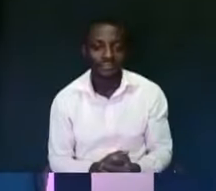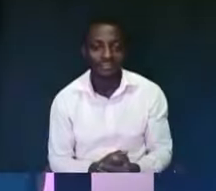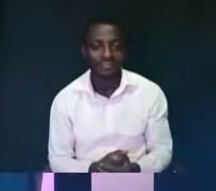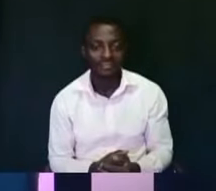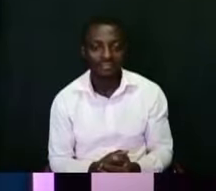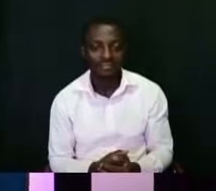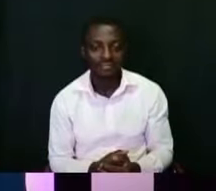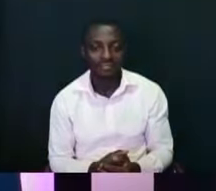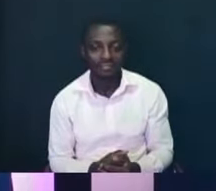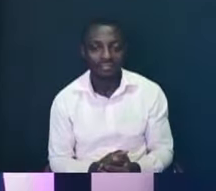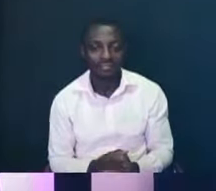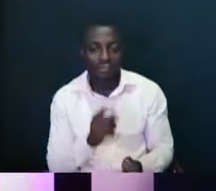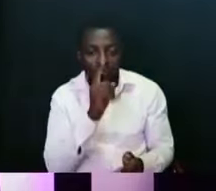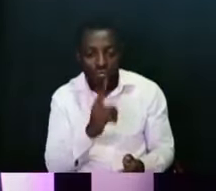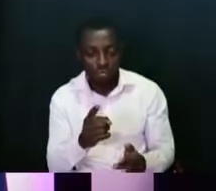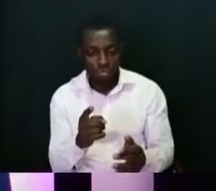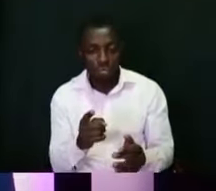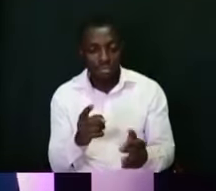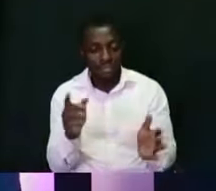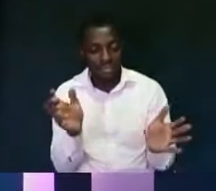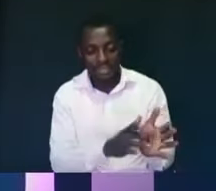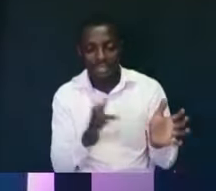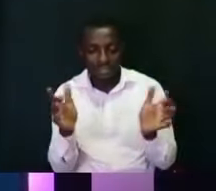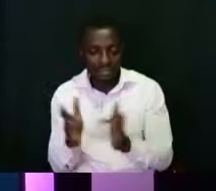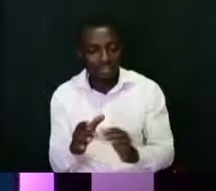This Jesus I am proclaiming to you is the Messiah,